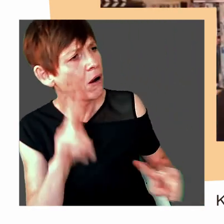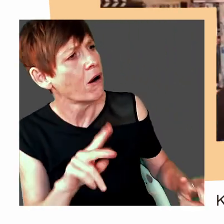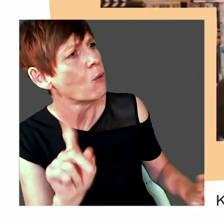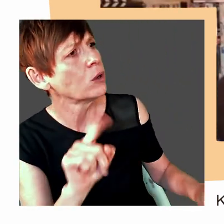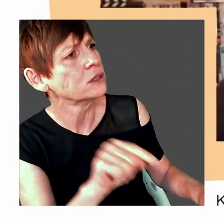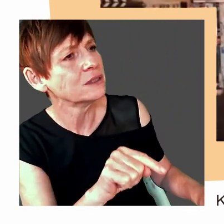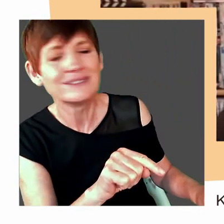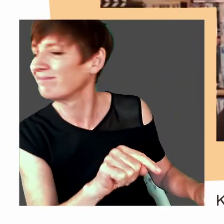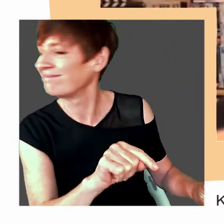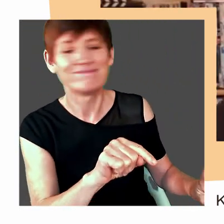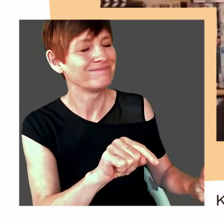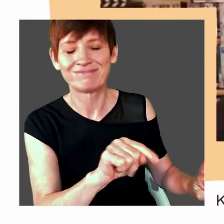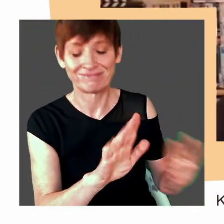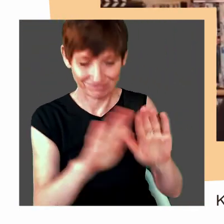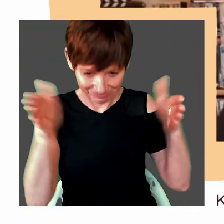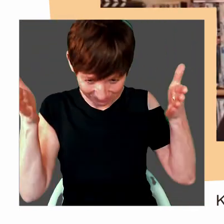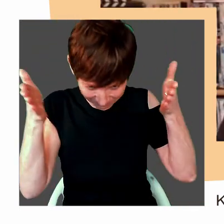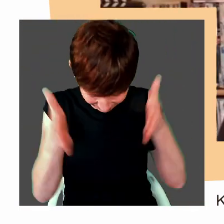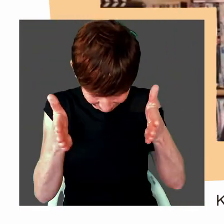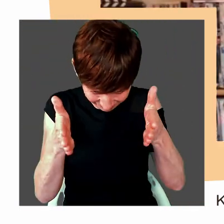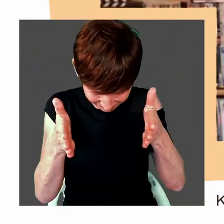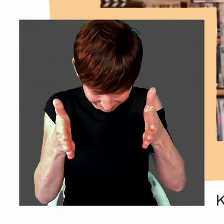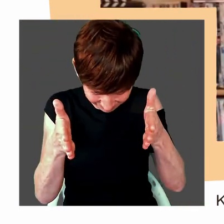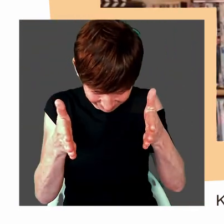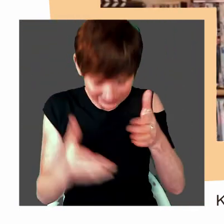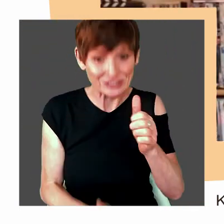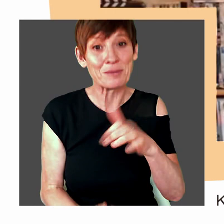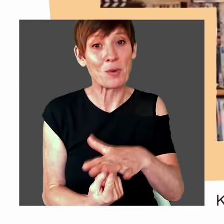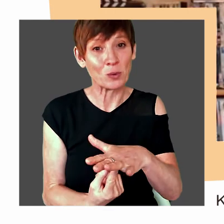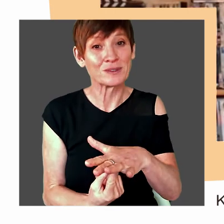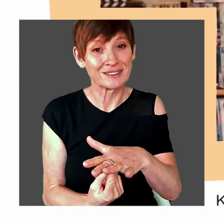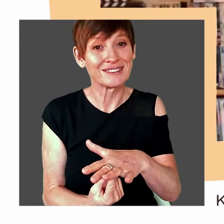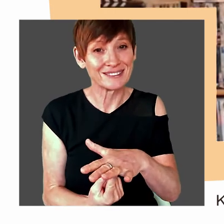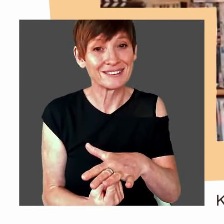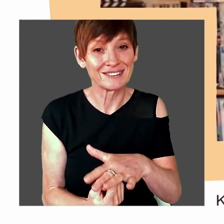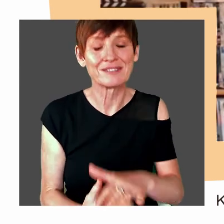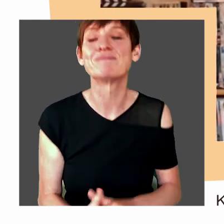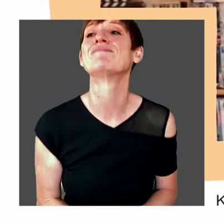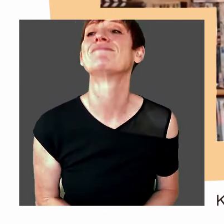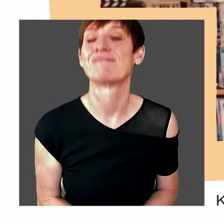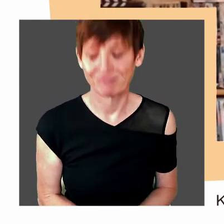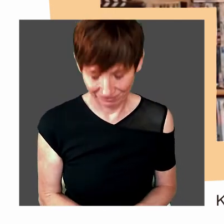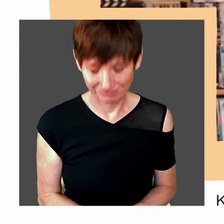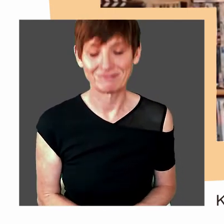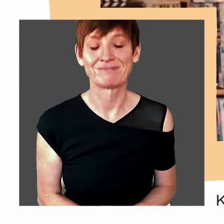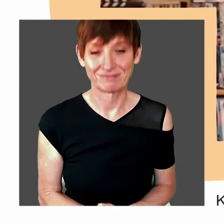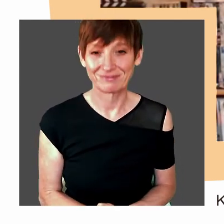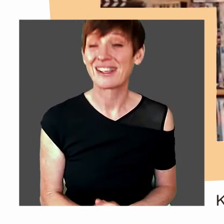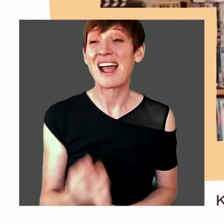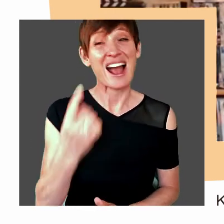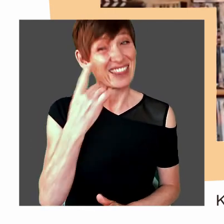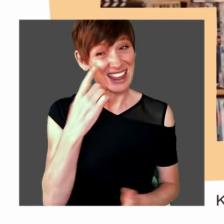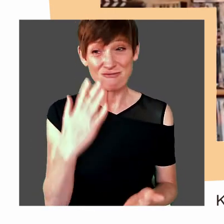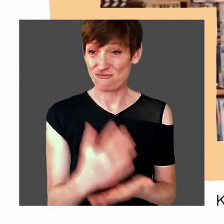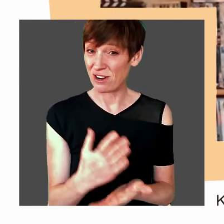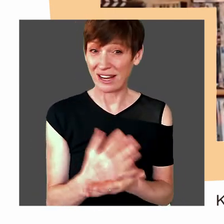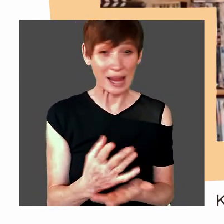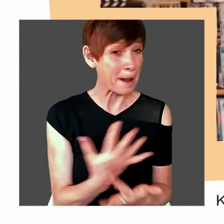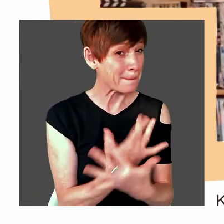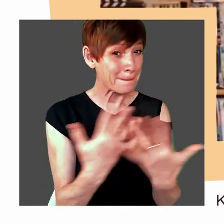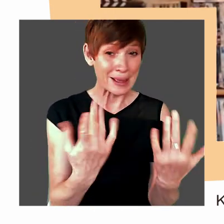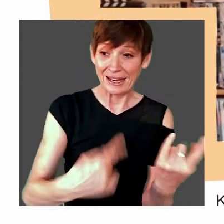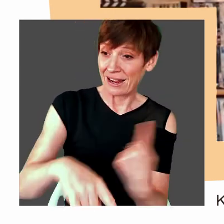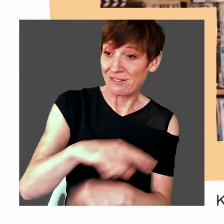kind of come a cropper, basically. I think it's really I think that's a life lesson for everyone, isn't it? There's lots of different ways